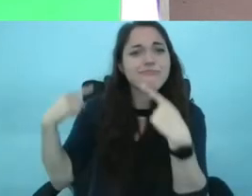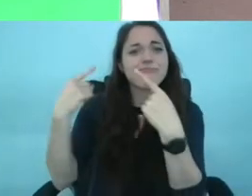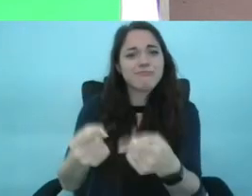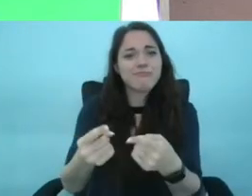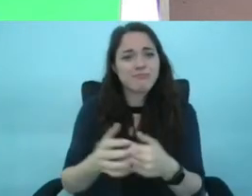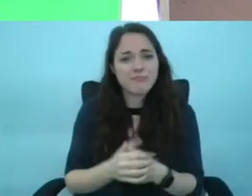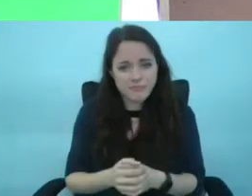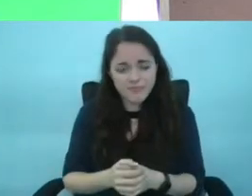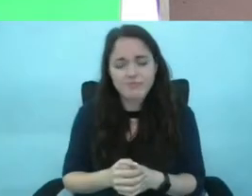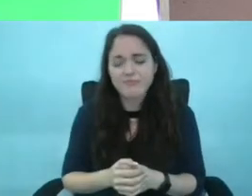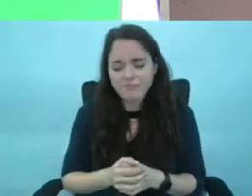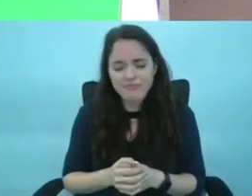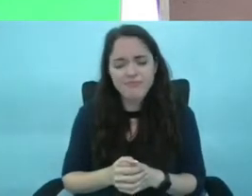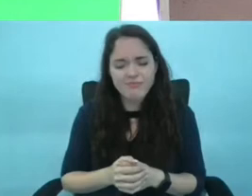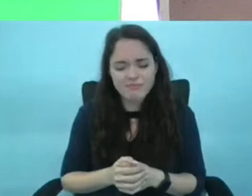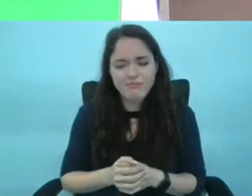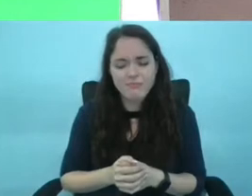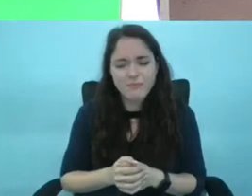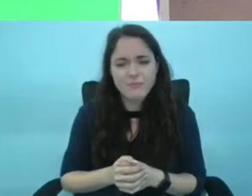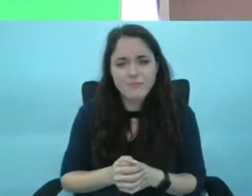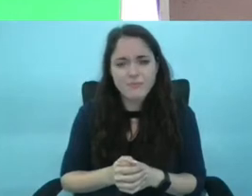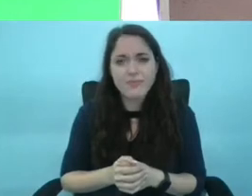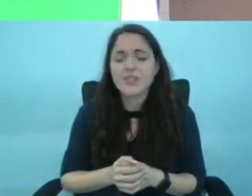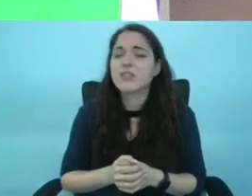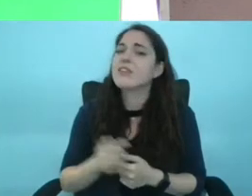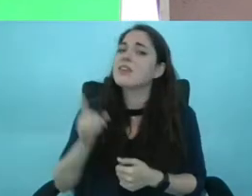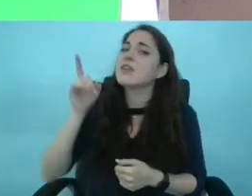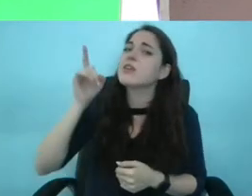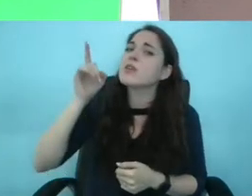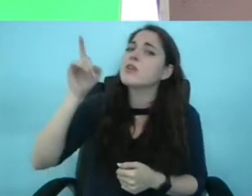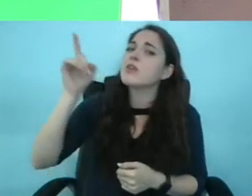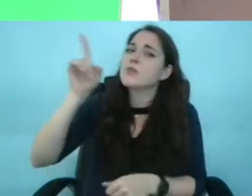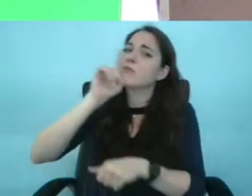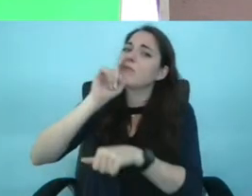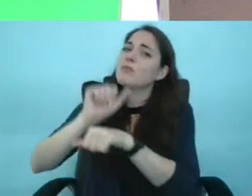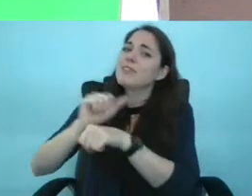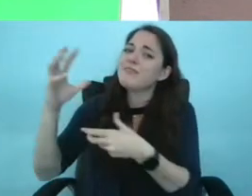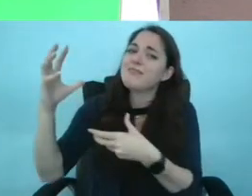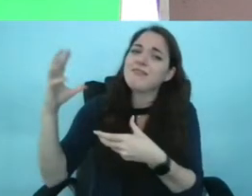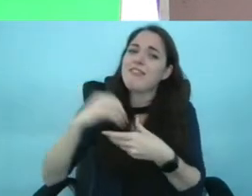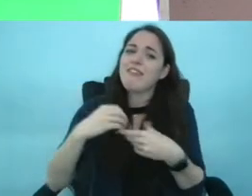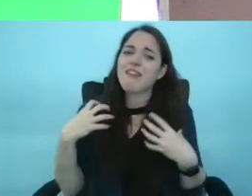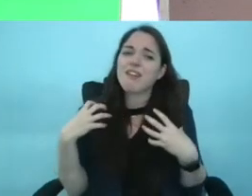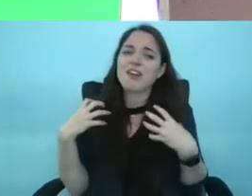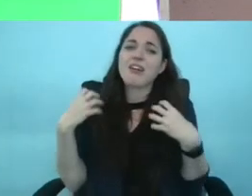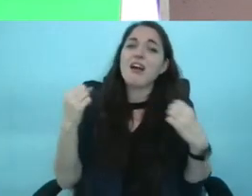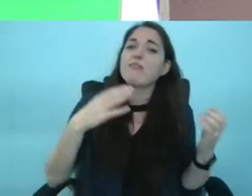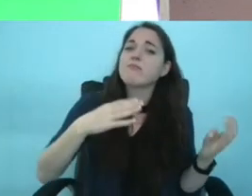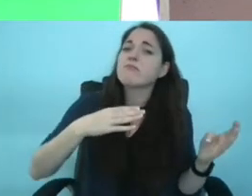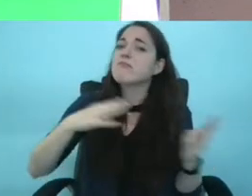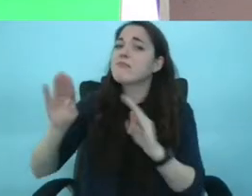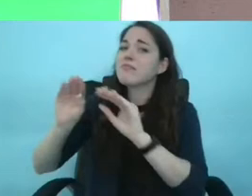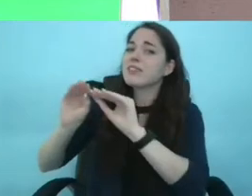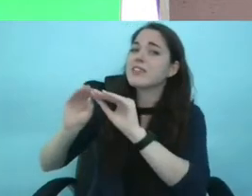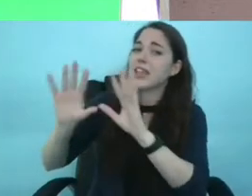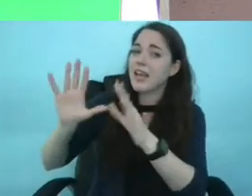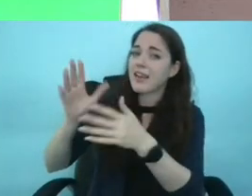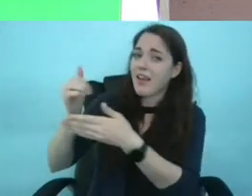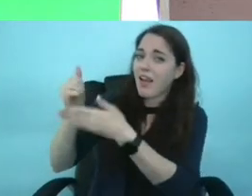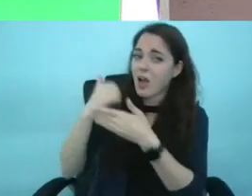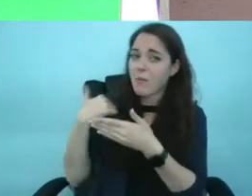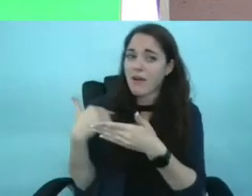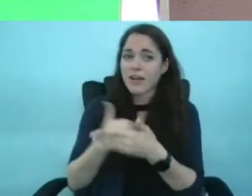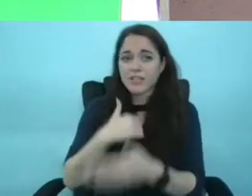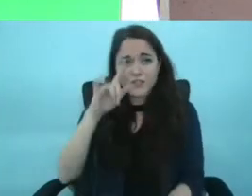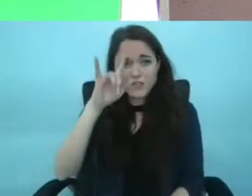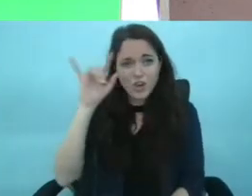thou who has by thy might led us into the light, keep us forever on the path